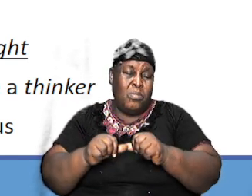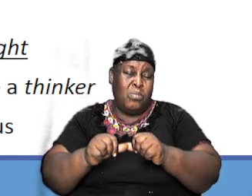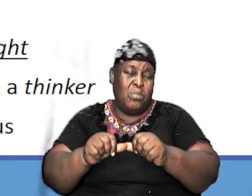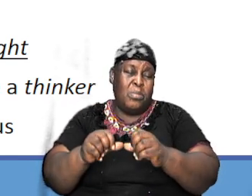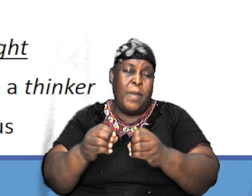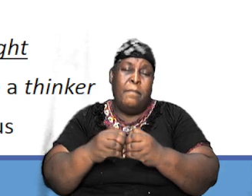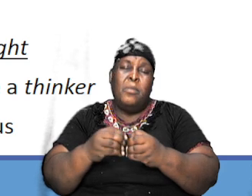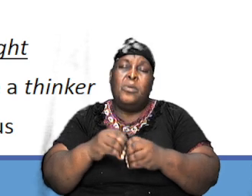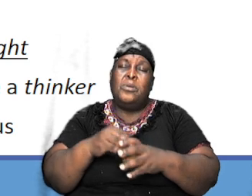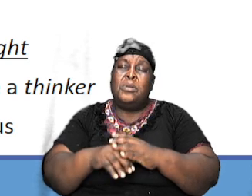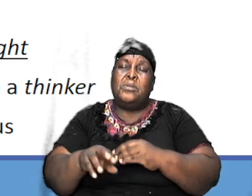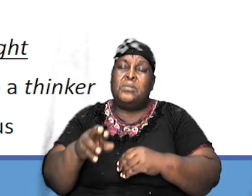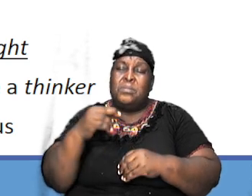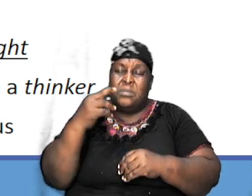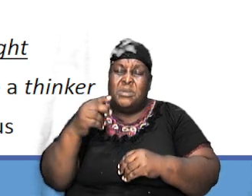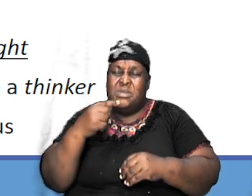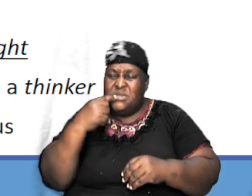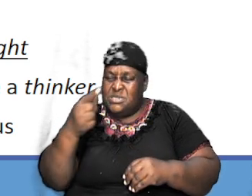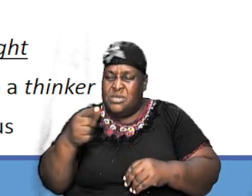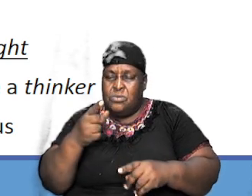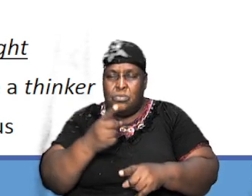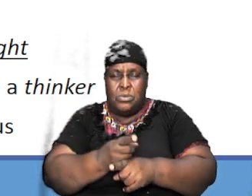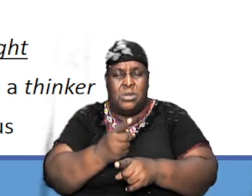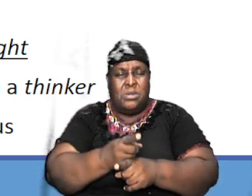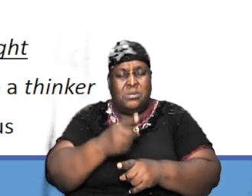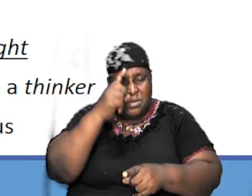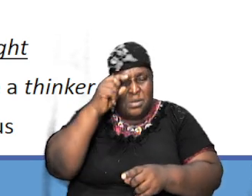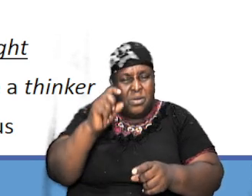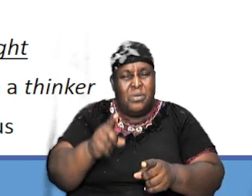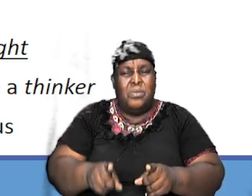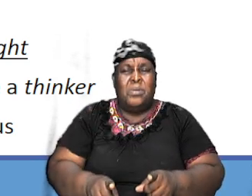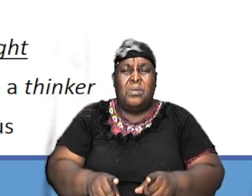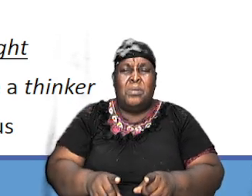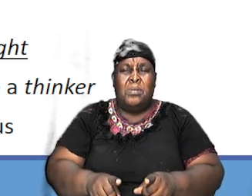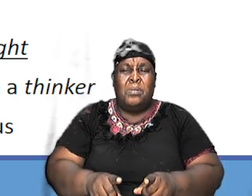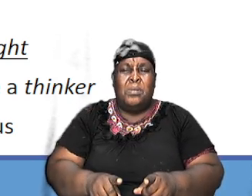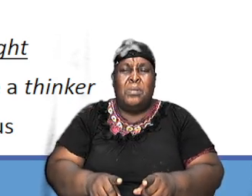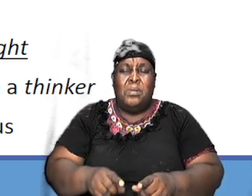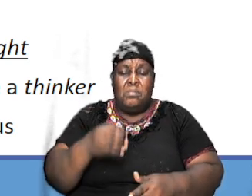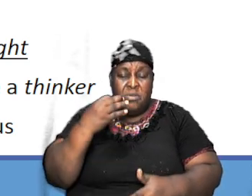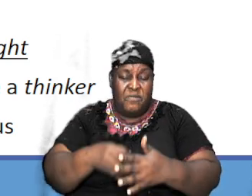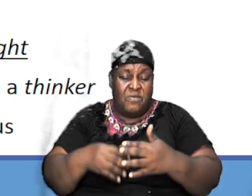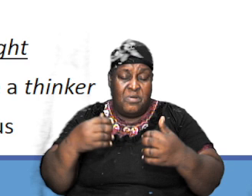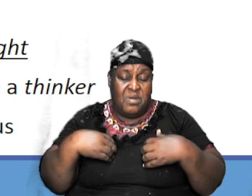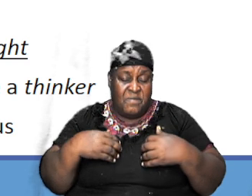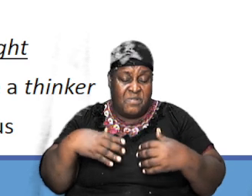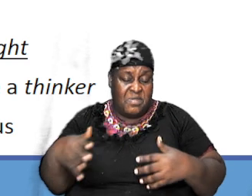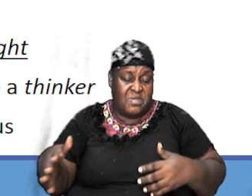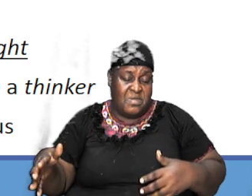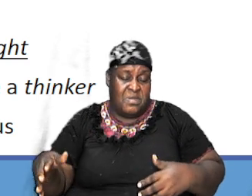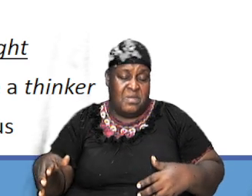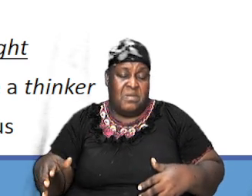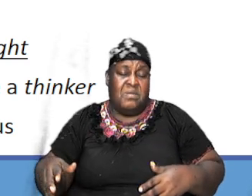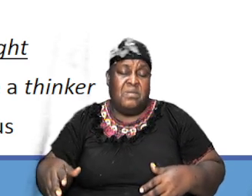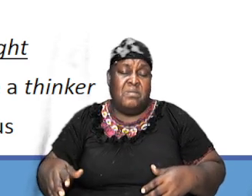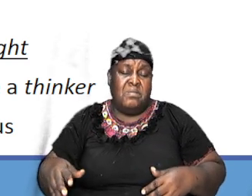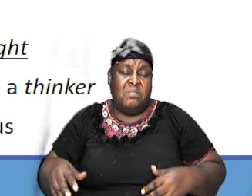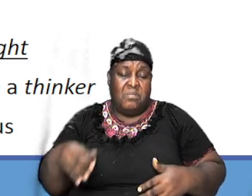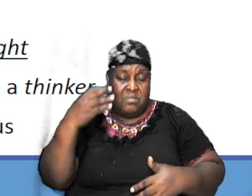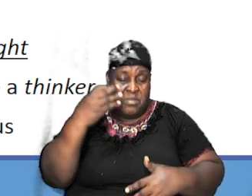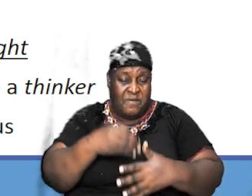says that, okay, yes, that is right. I agree. Before you have a thing, you know, you must have a plan for the thing. But